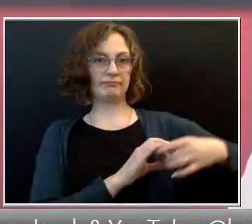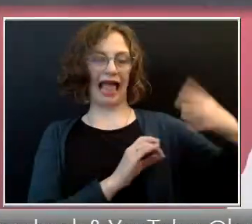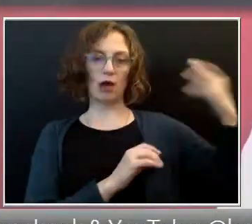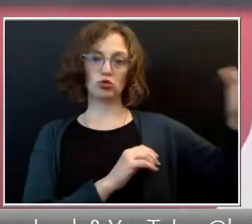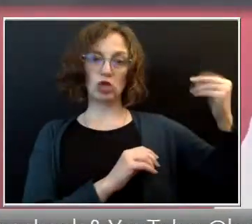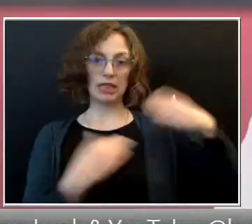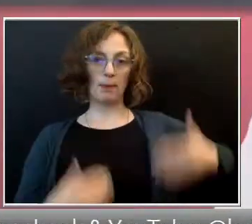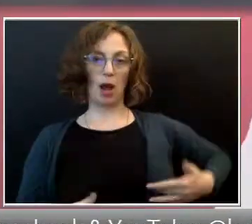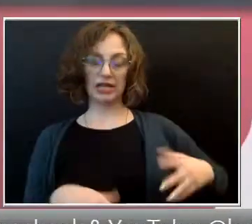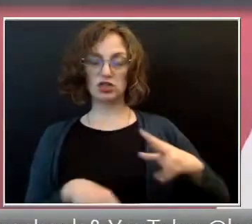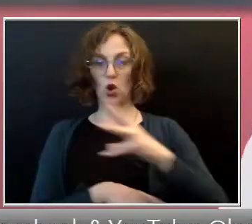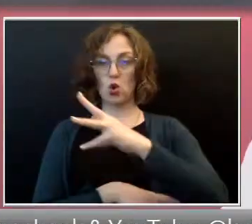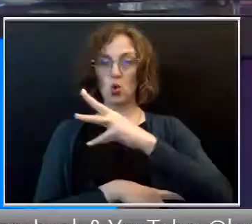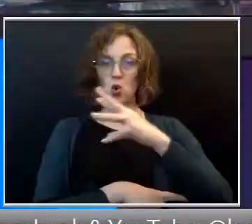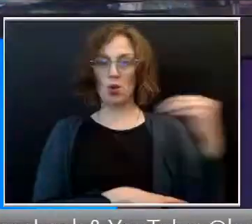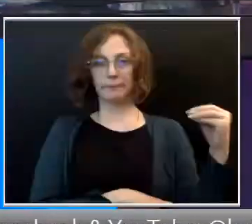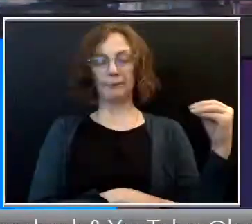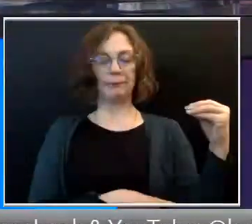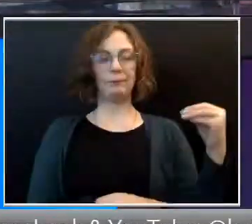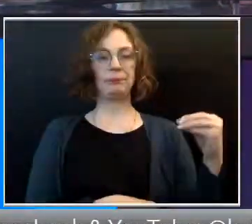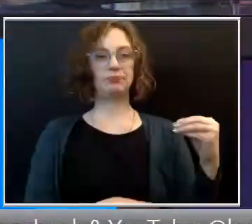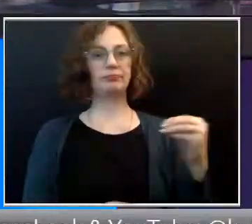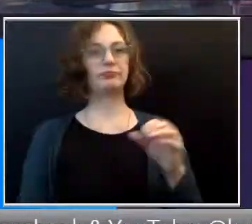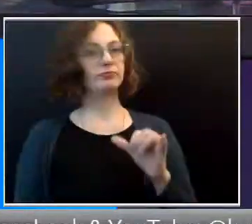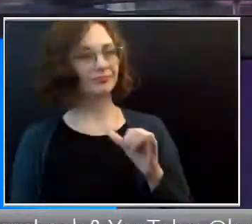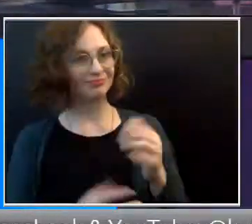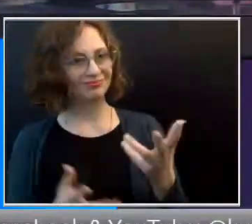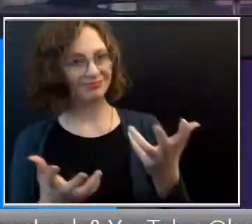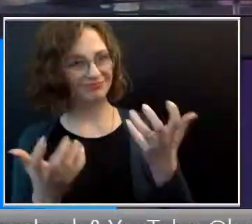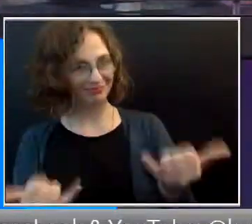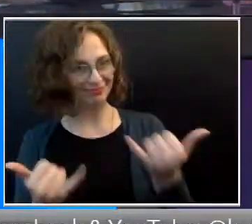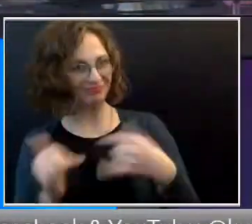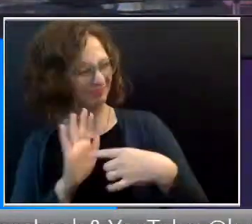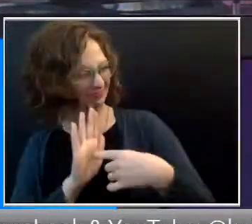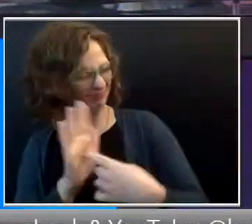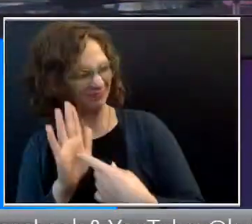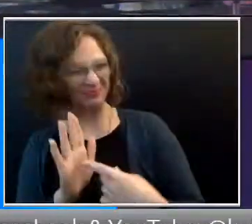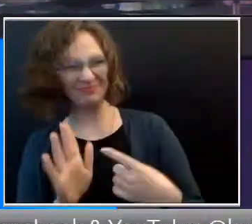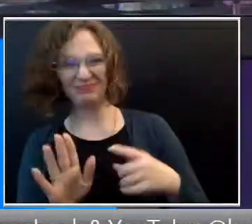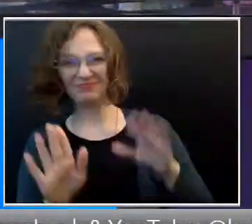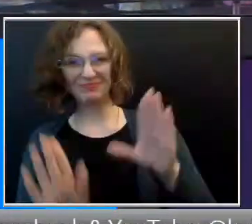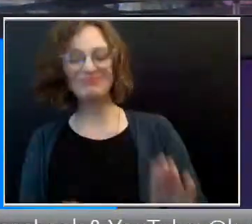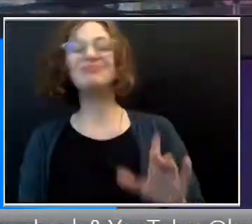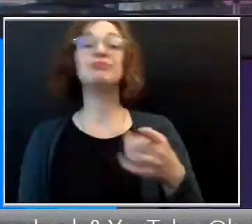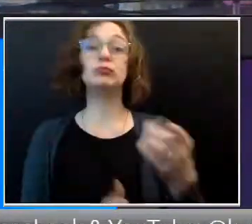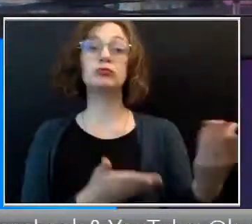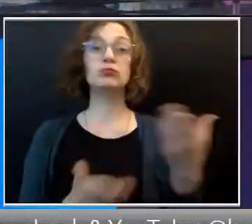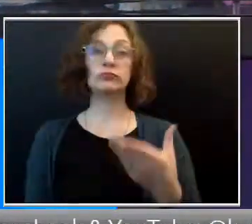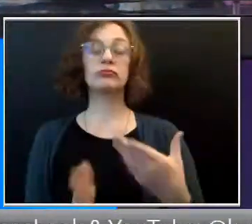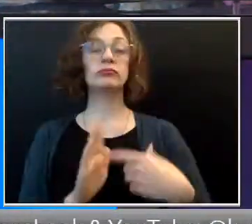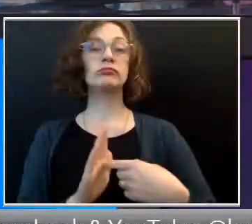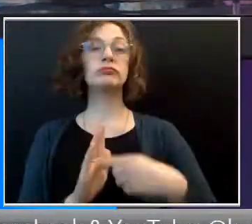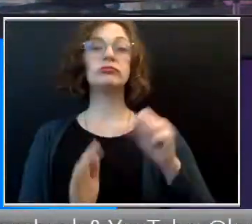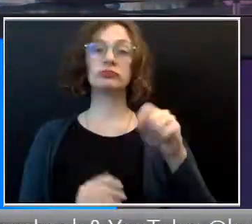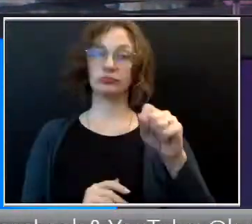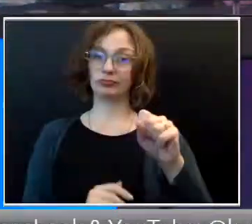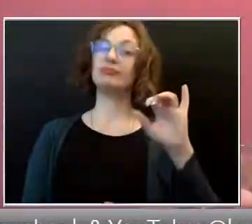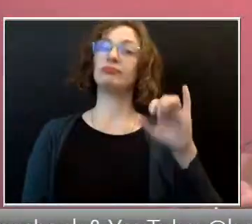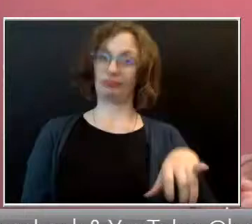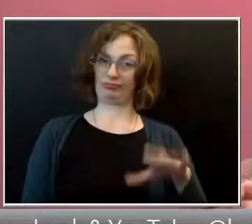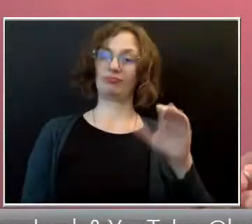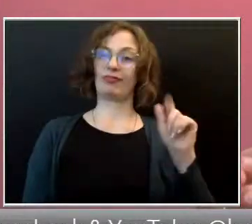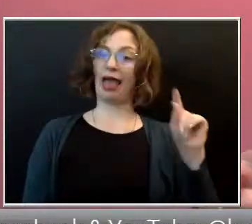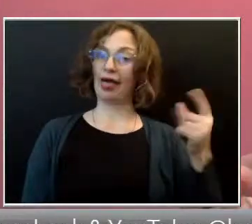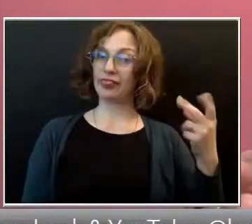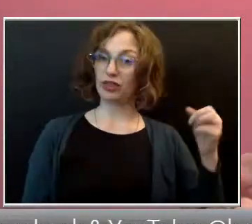That is wild. Now I'd love the show and tell. You brought an example? So this is an aspiration catheter, something we typically use to take